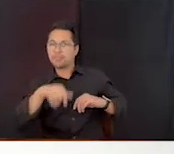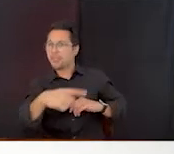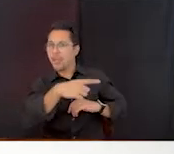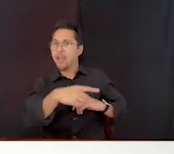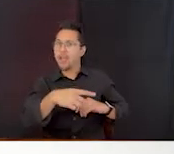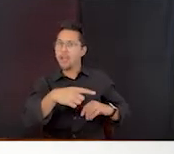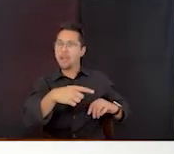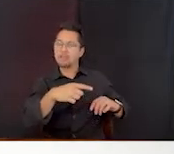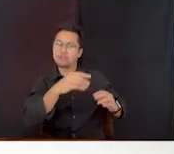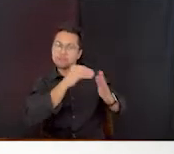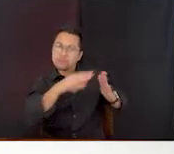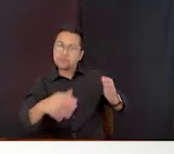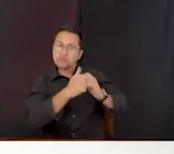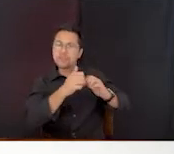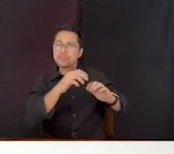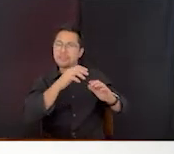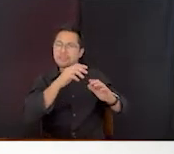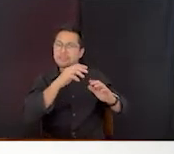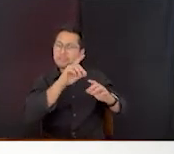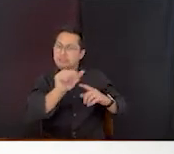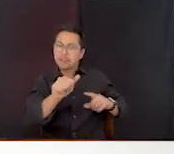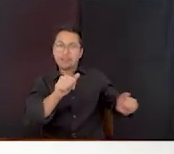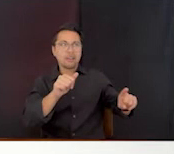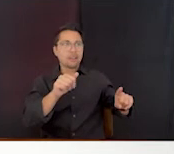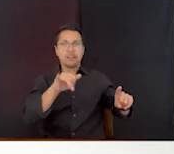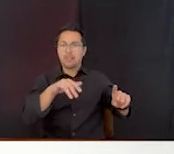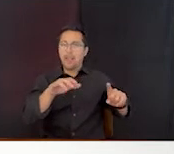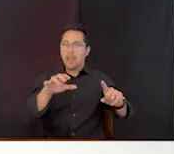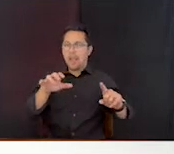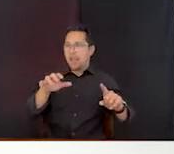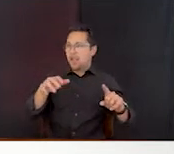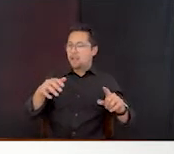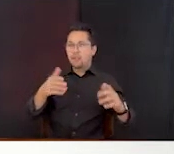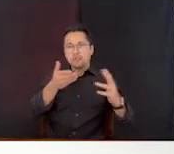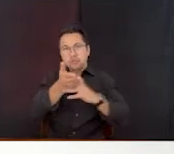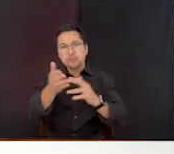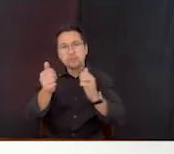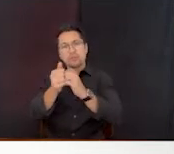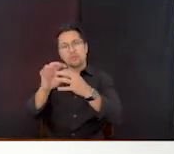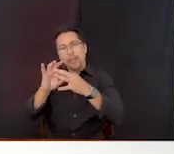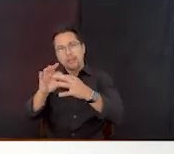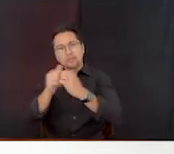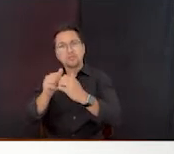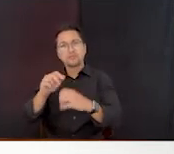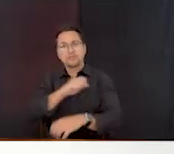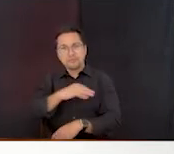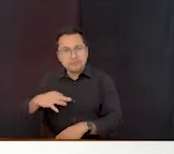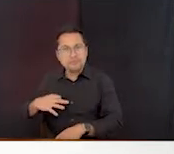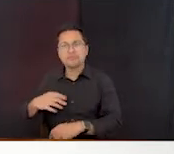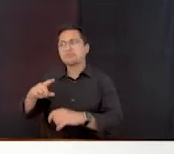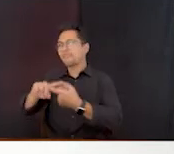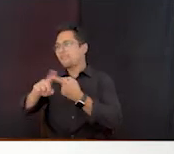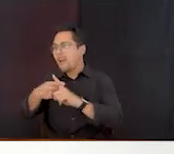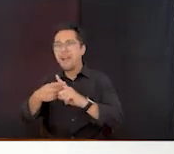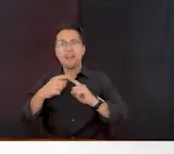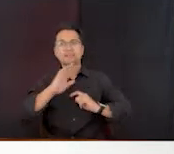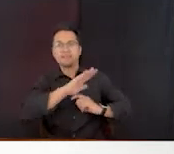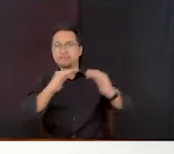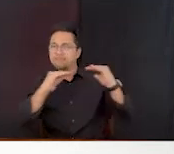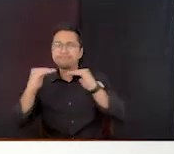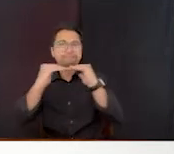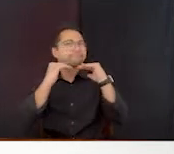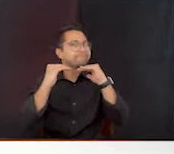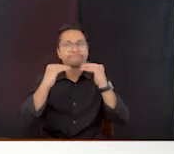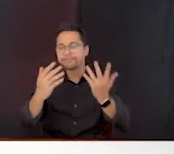research and anecdotal evidence as well, that stigma is something that pervades the social lives